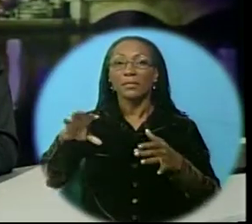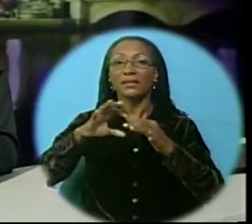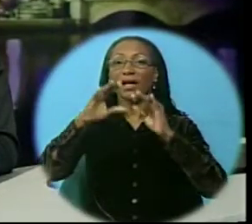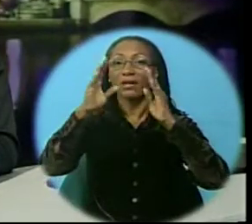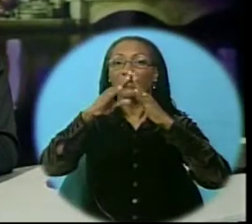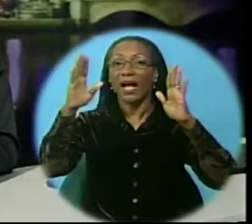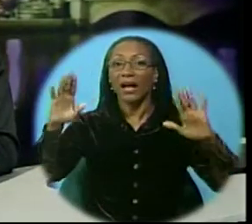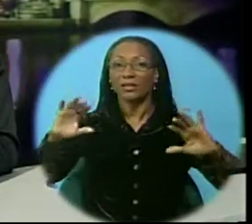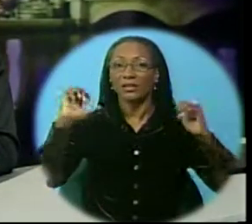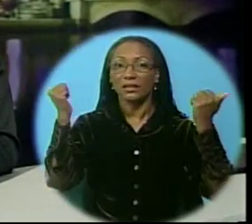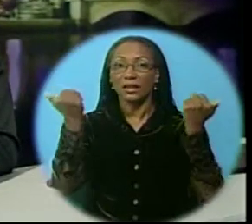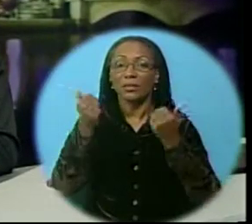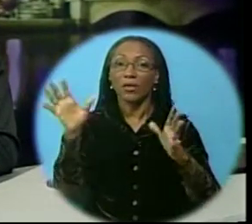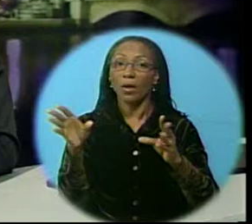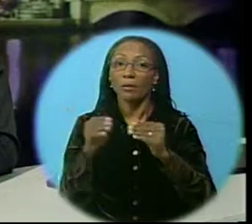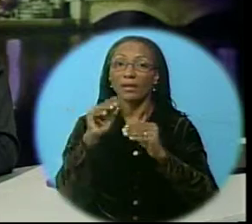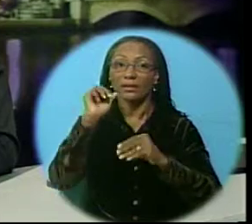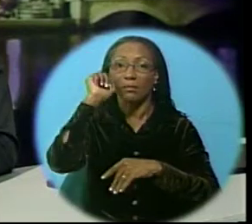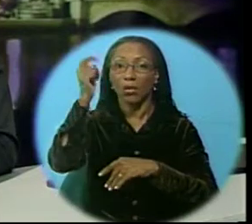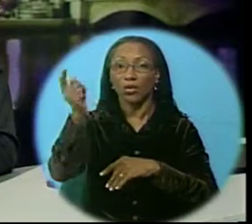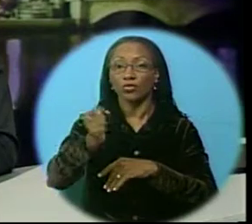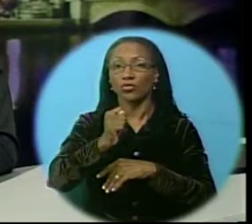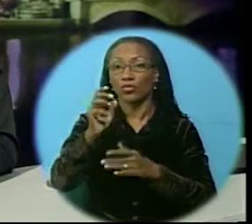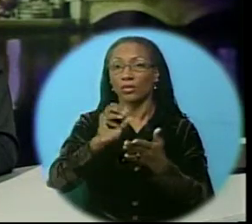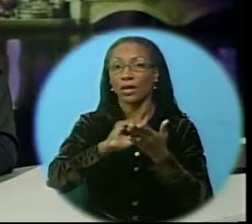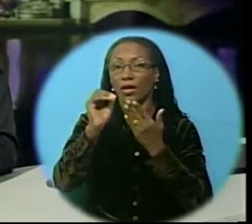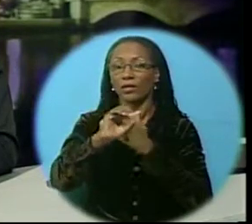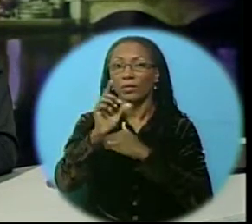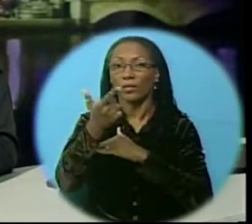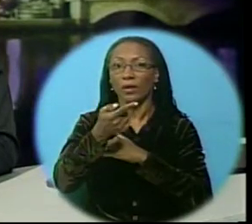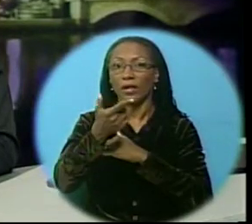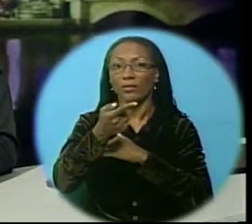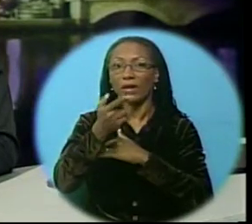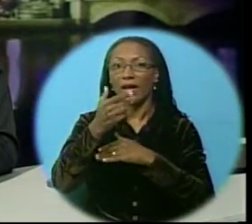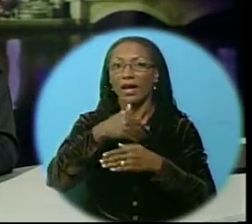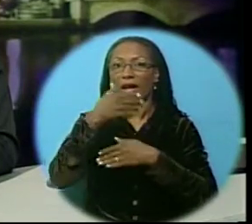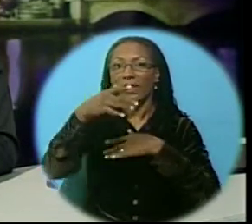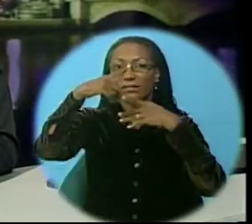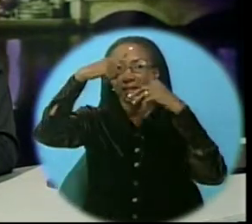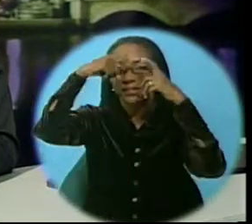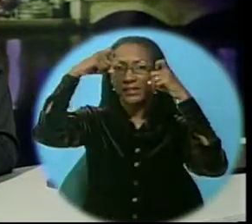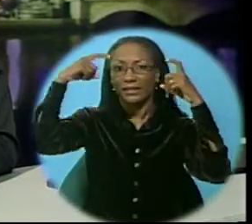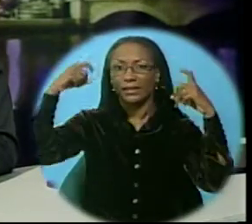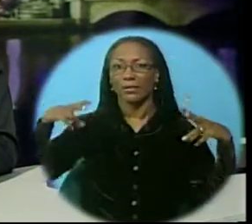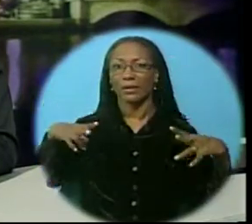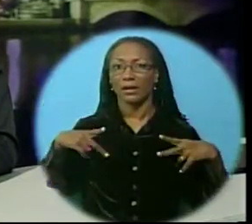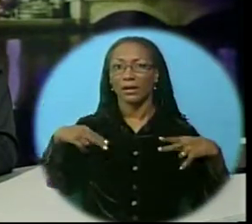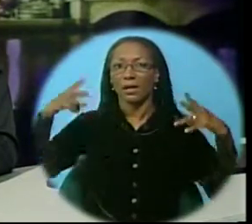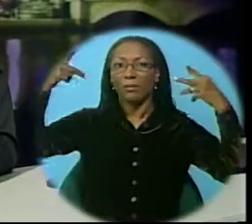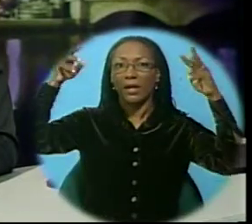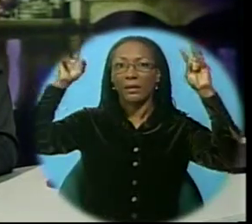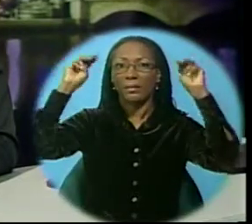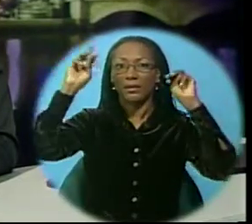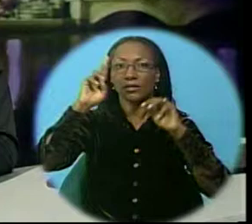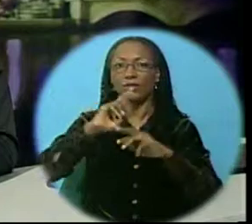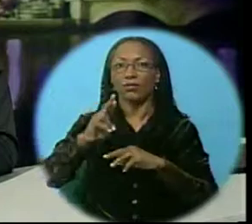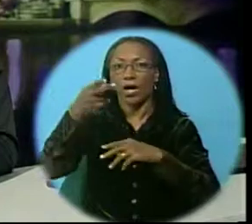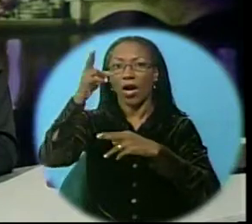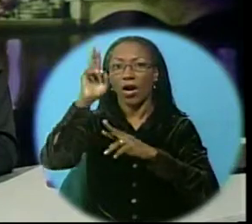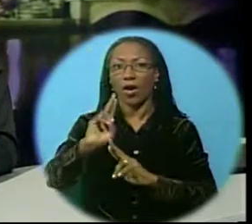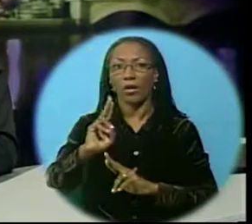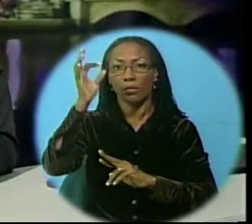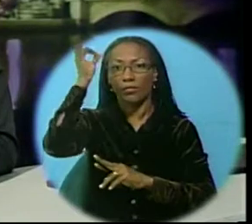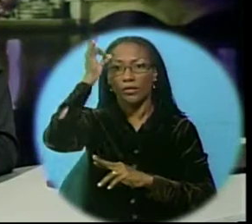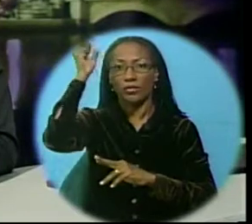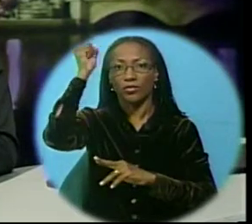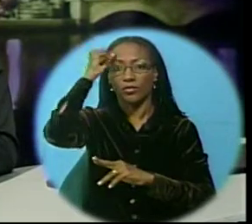Members of the House of Assembly will meet tomorrow, Tuesday, October 21st, following their summer recess. Prime Minister the Right Honourable Frundell Stewart will